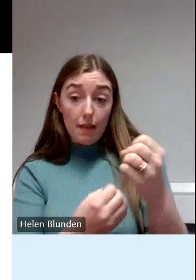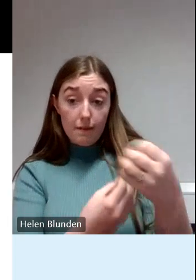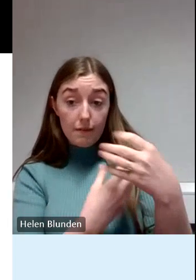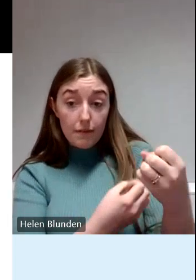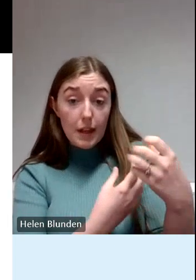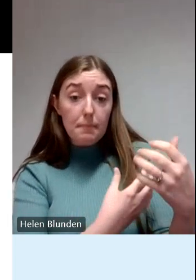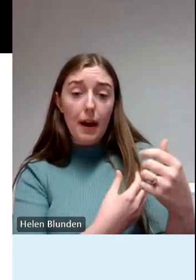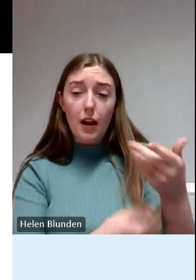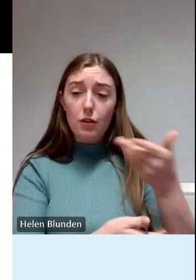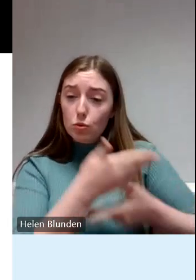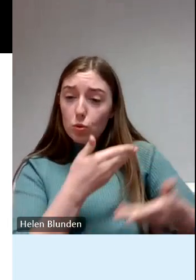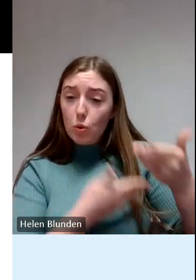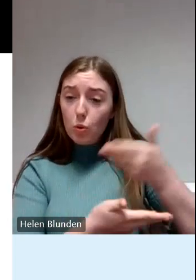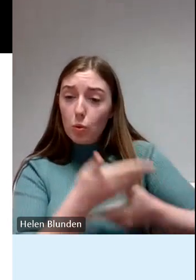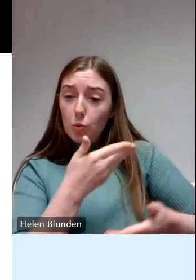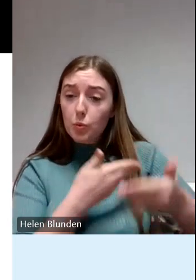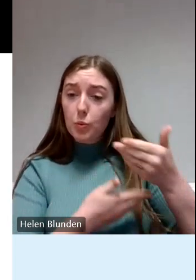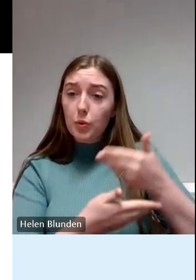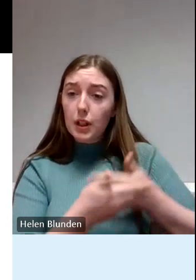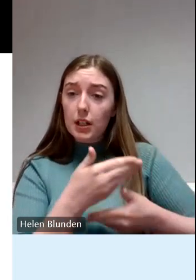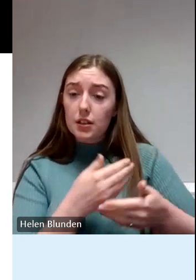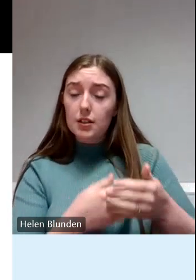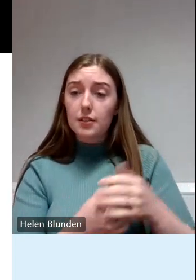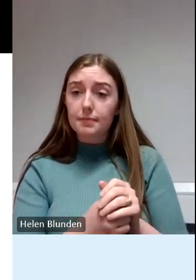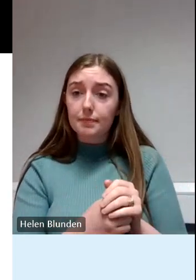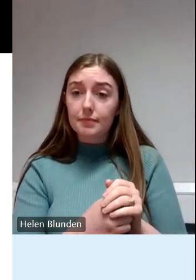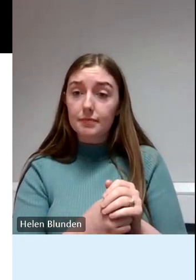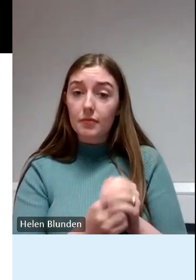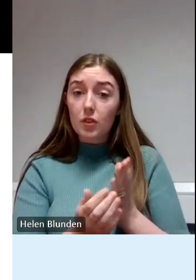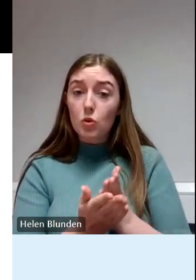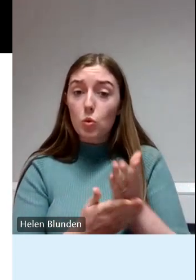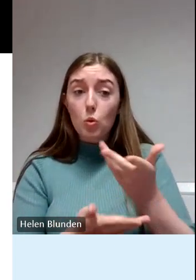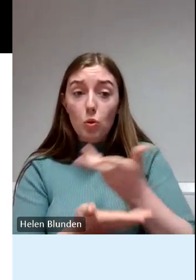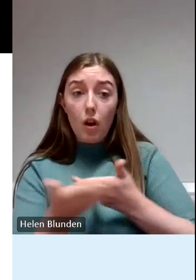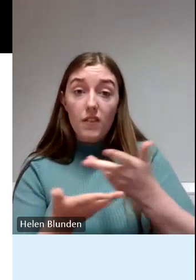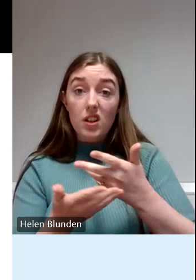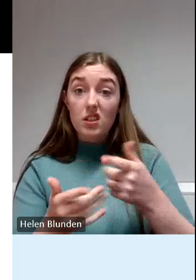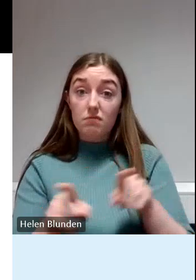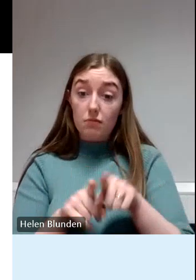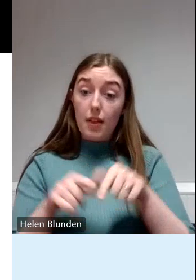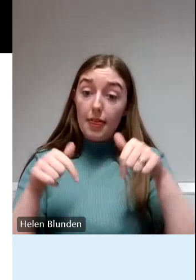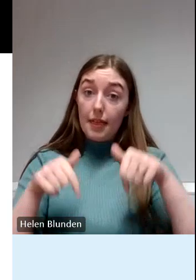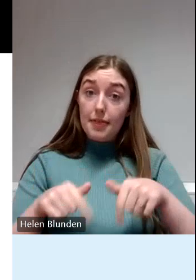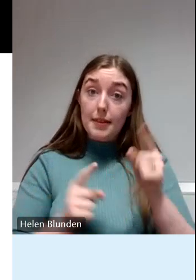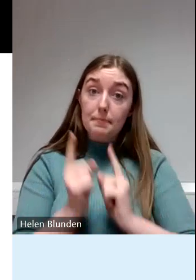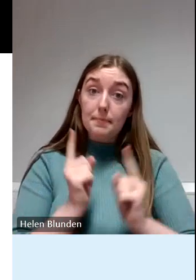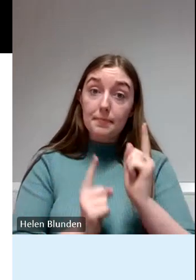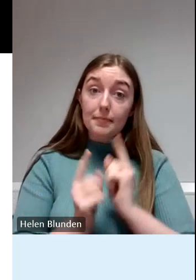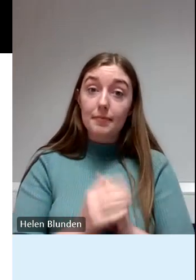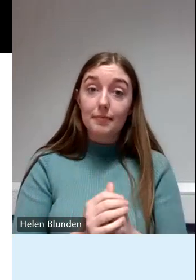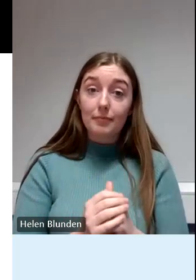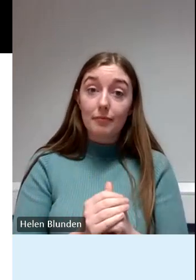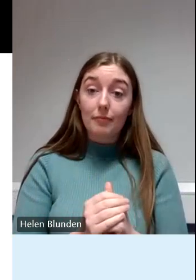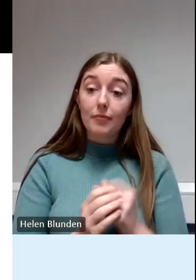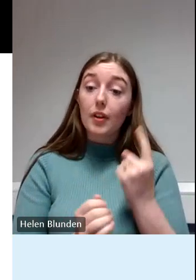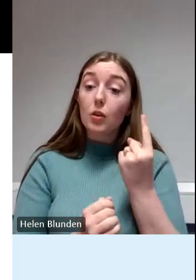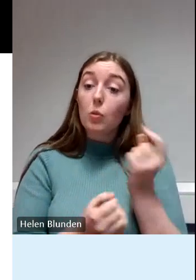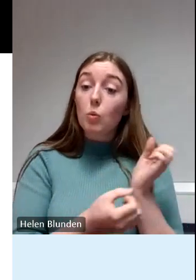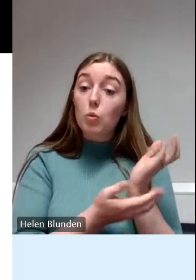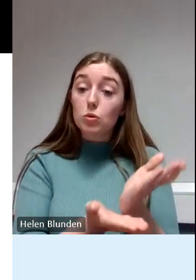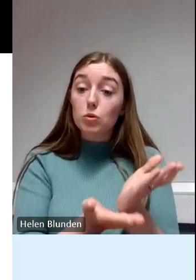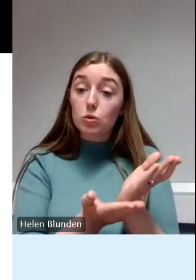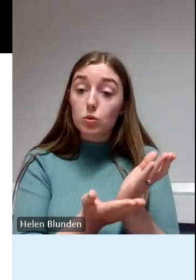stories via conversations such as the one we're having now. And one of the services that's helped